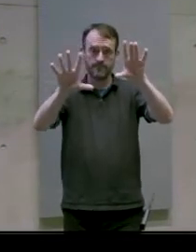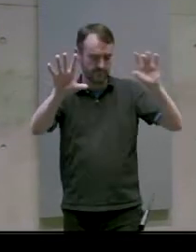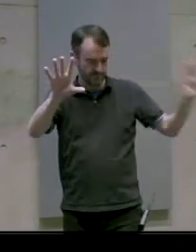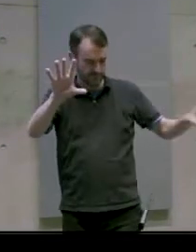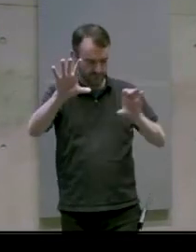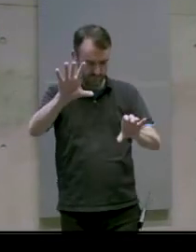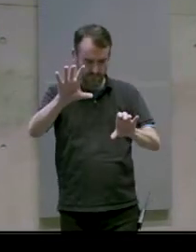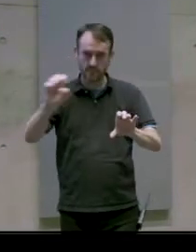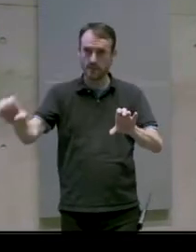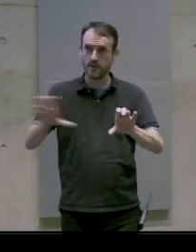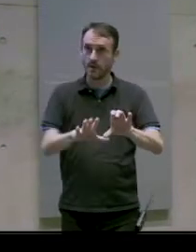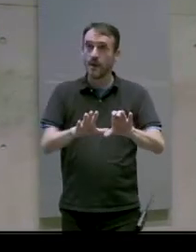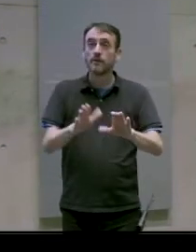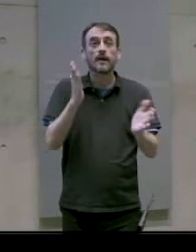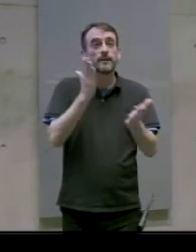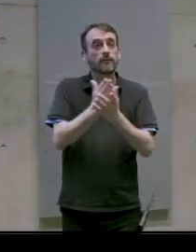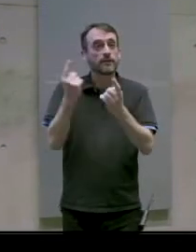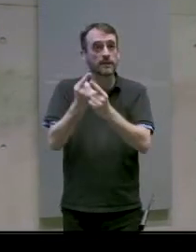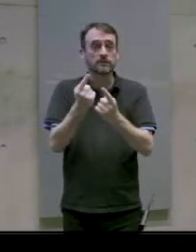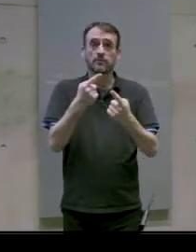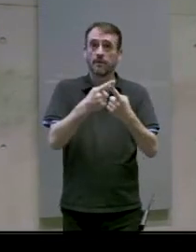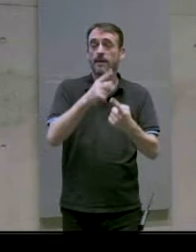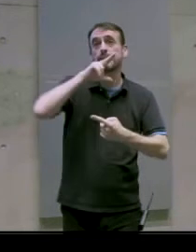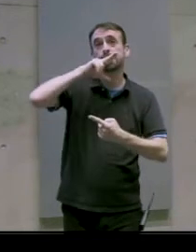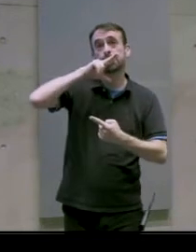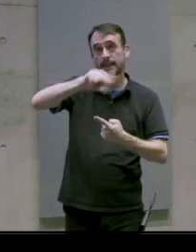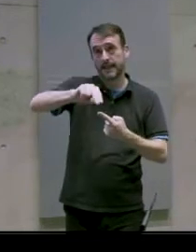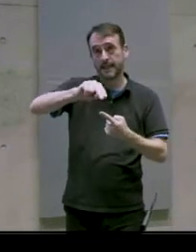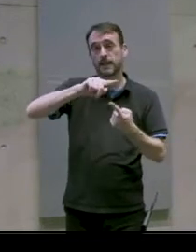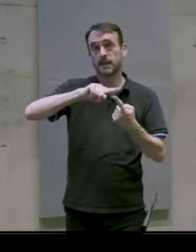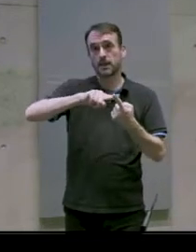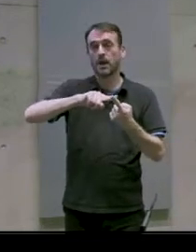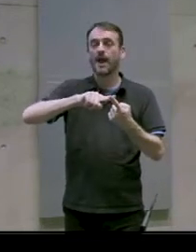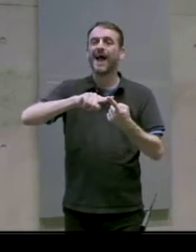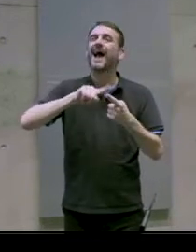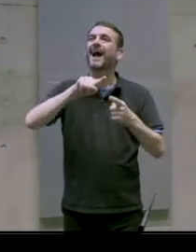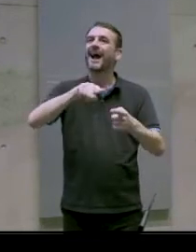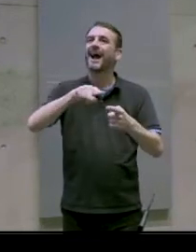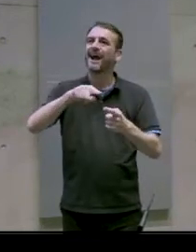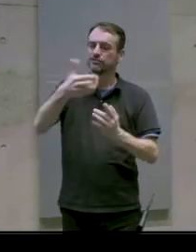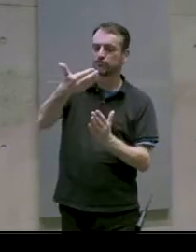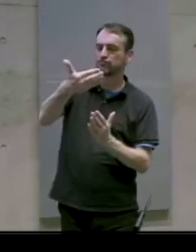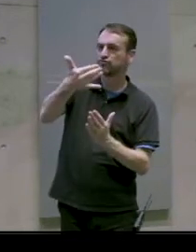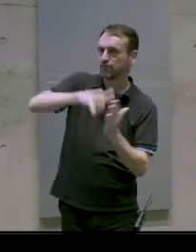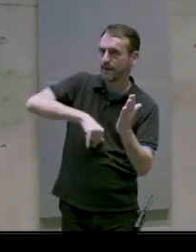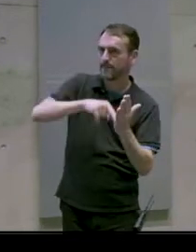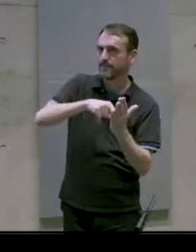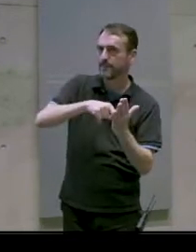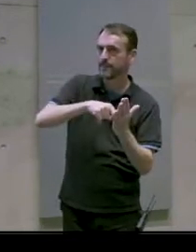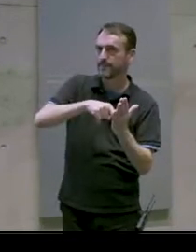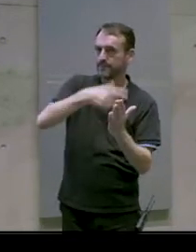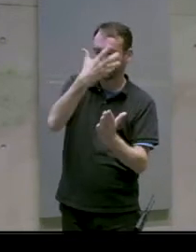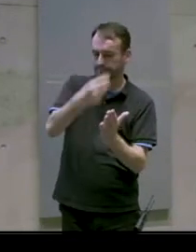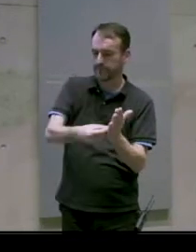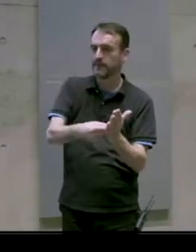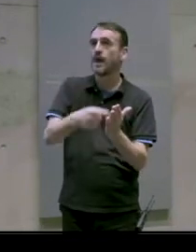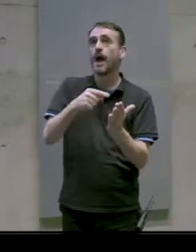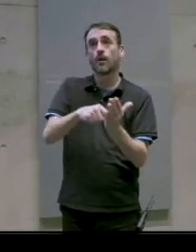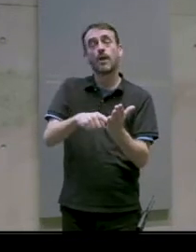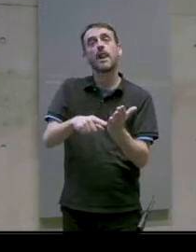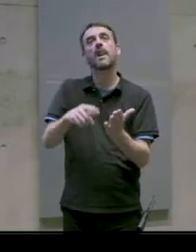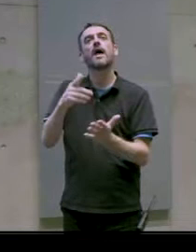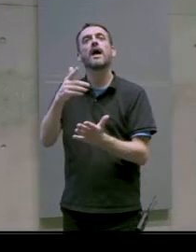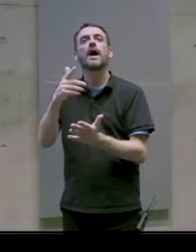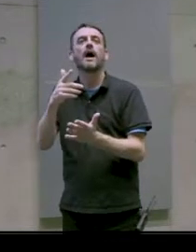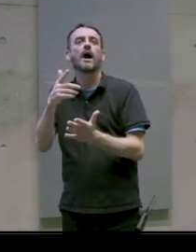So you've got speak, where you give it a script, you choose an artificial character. It will speak with artificial